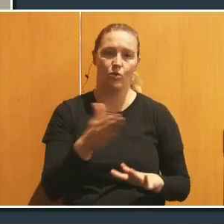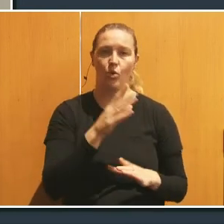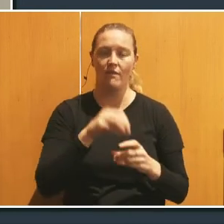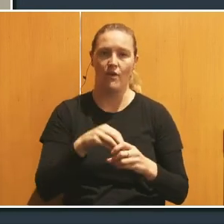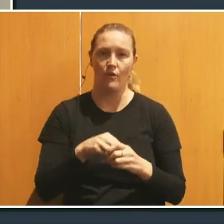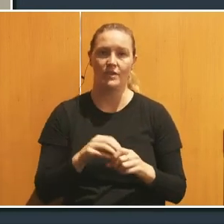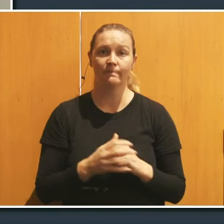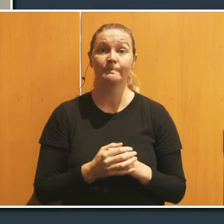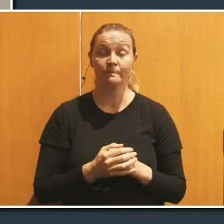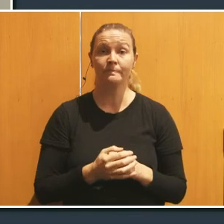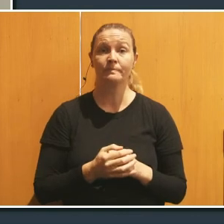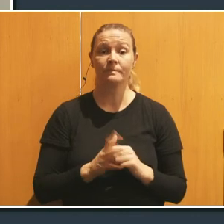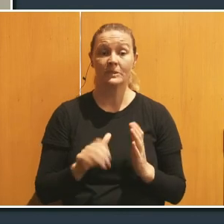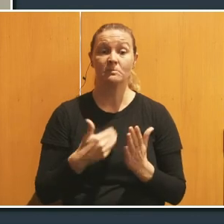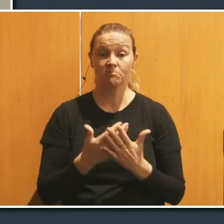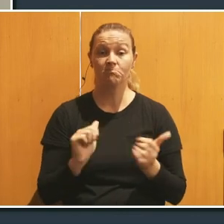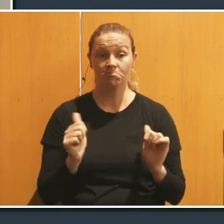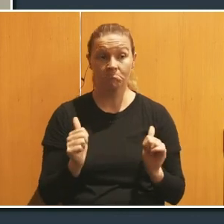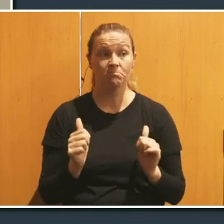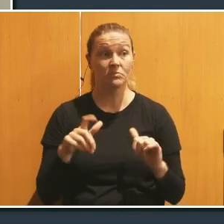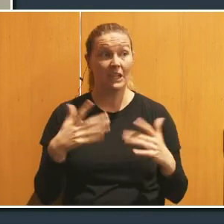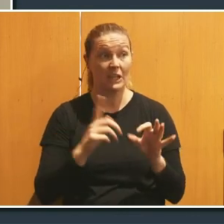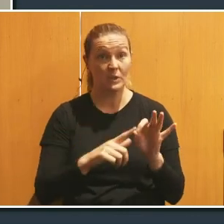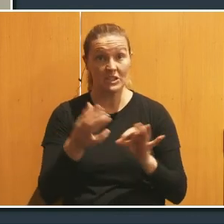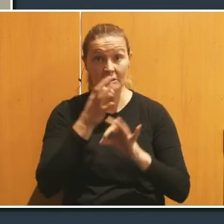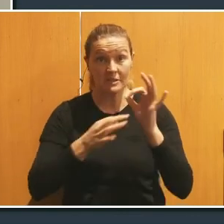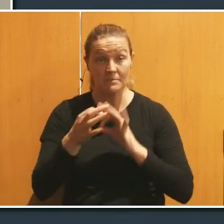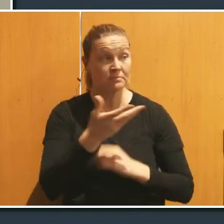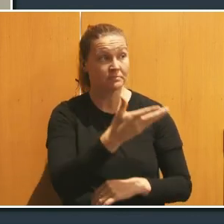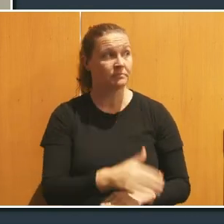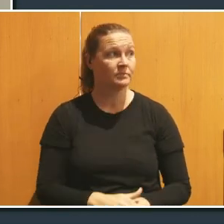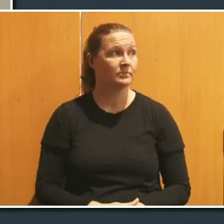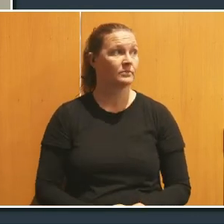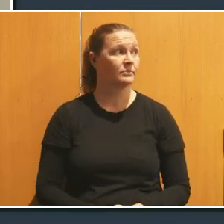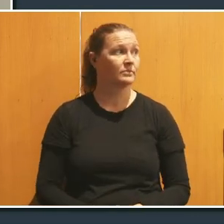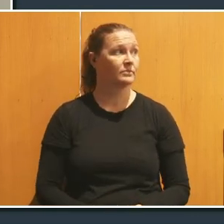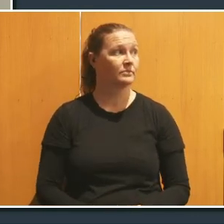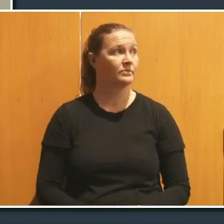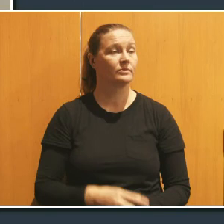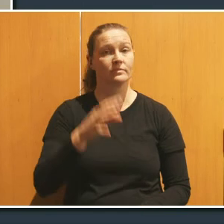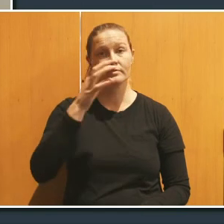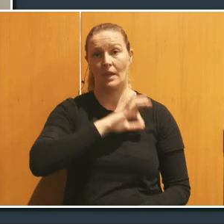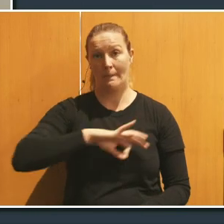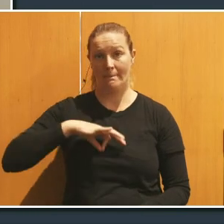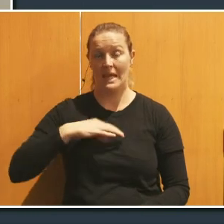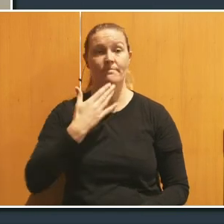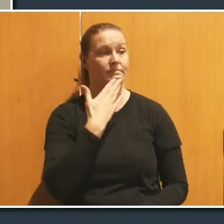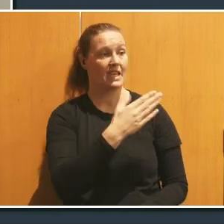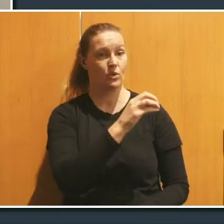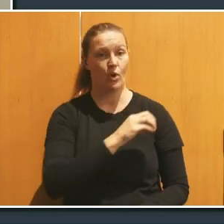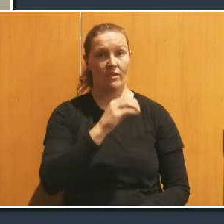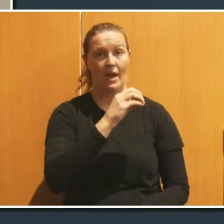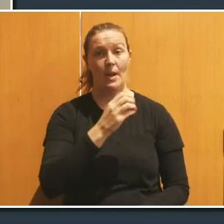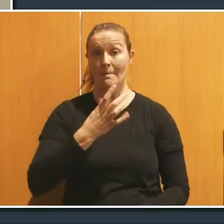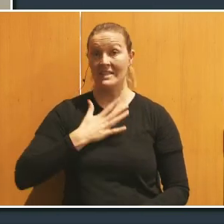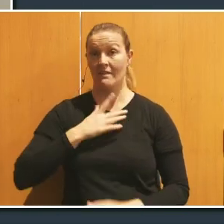that's essentially our submission. I'm happy to take any questions that the room might have. Thank you very much, Oliver. Just a question